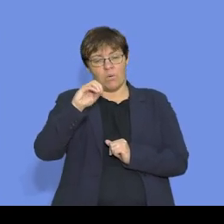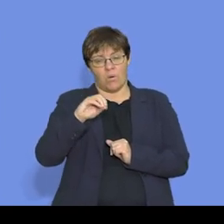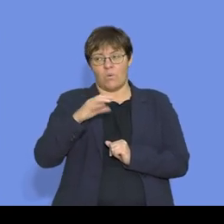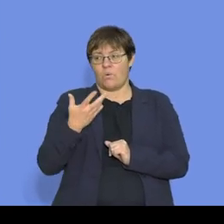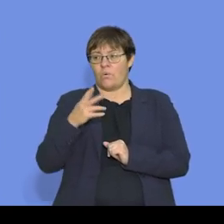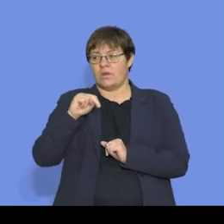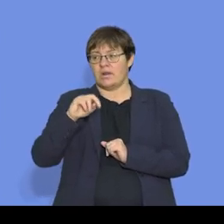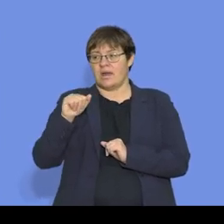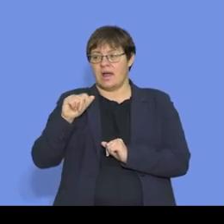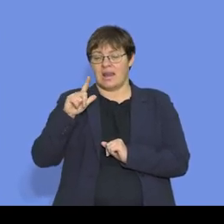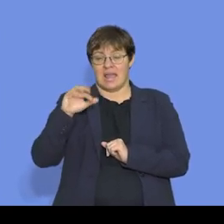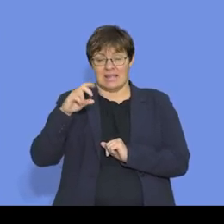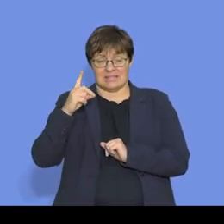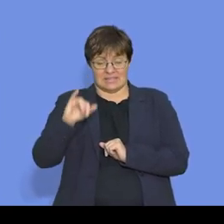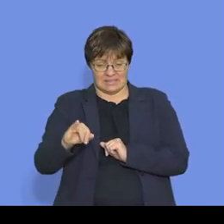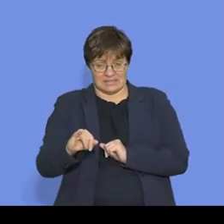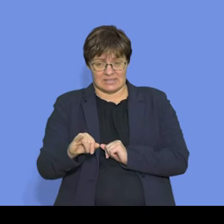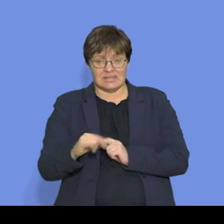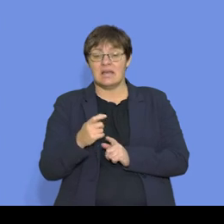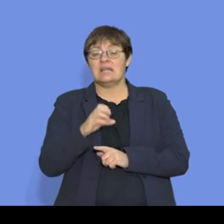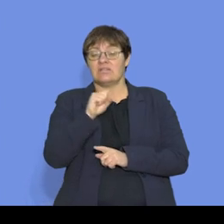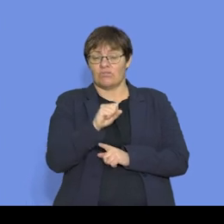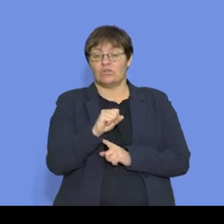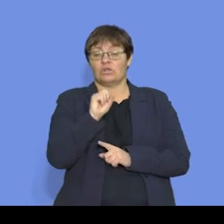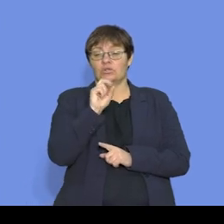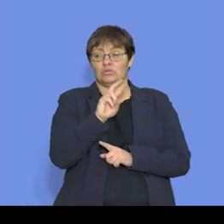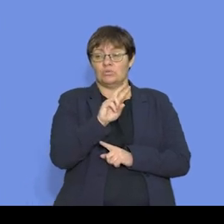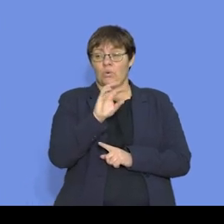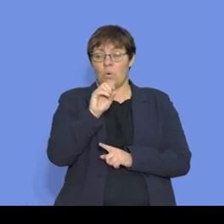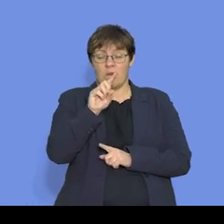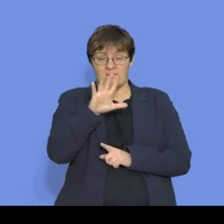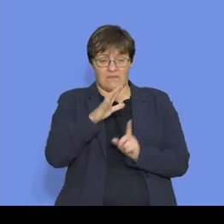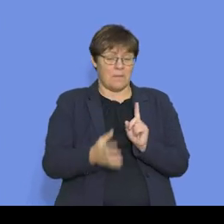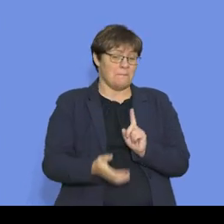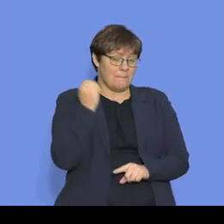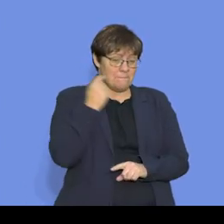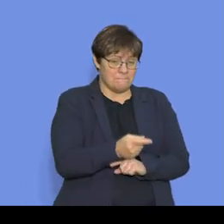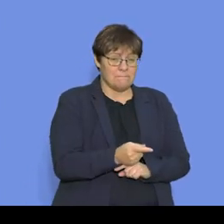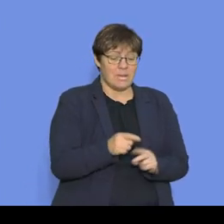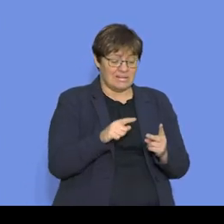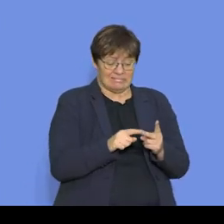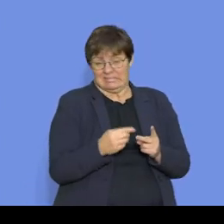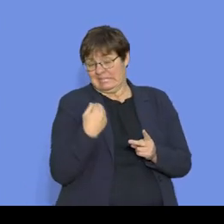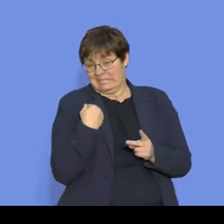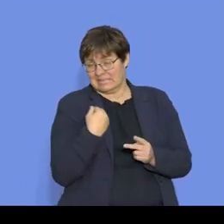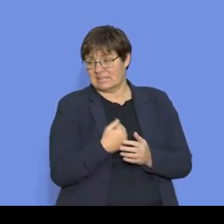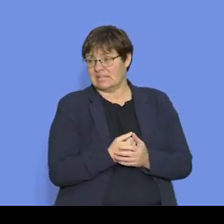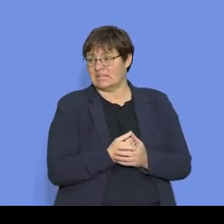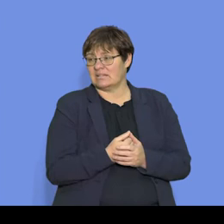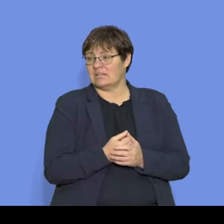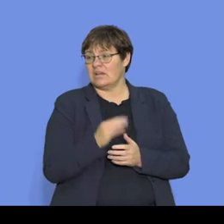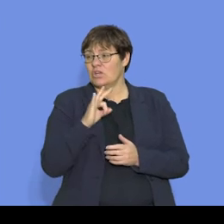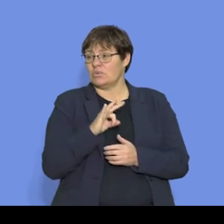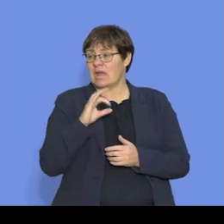naledi, found in Sterkfontein in 2015. And this is quite recent,